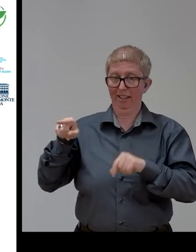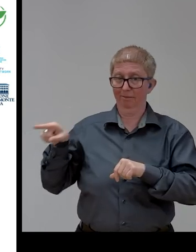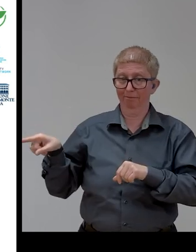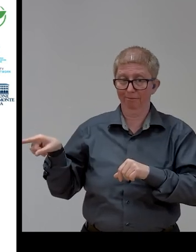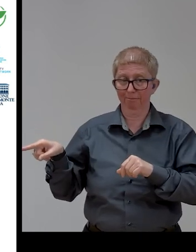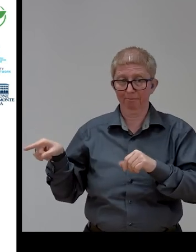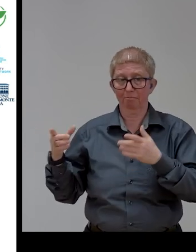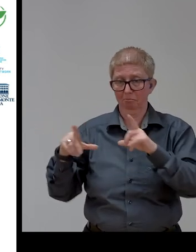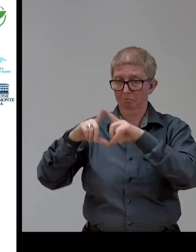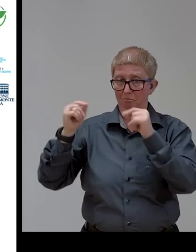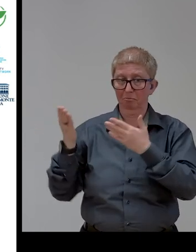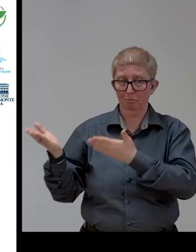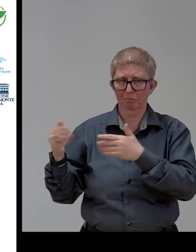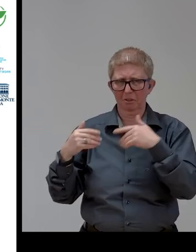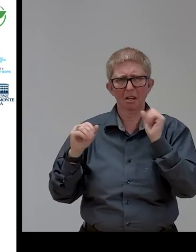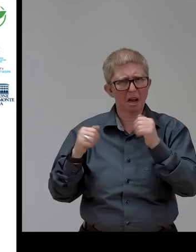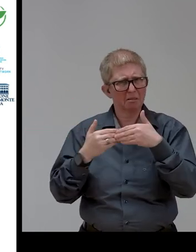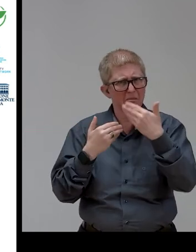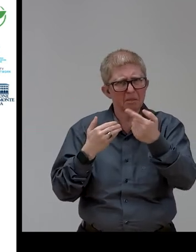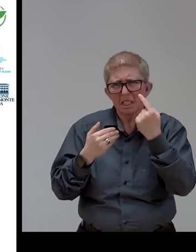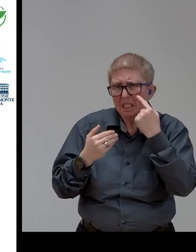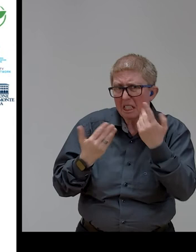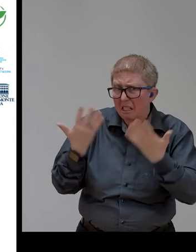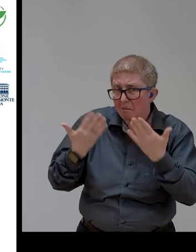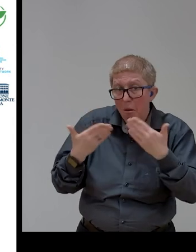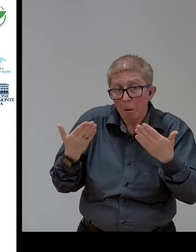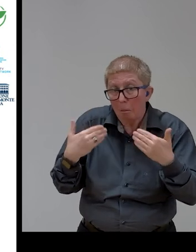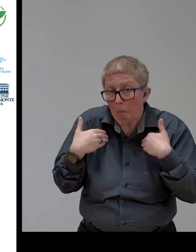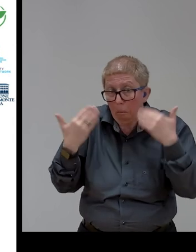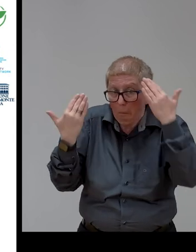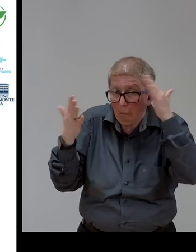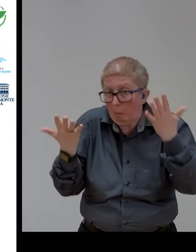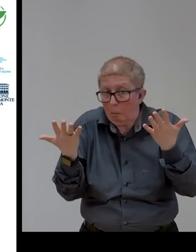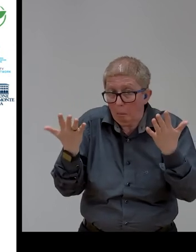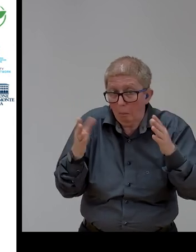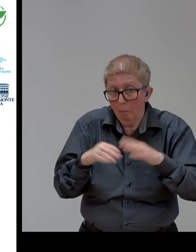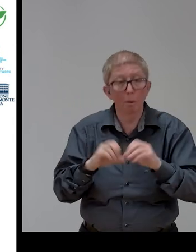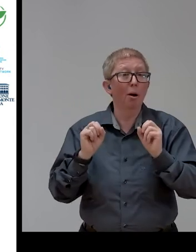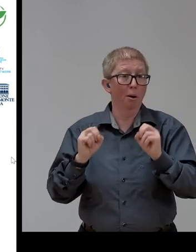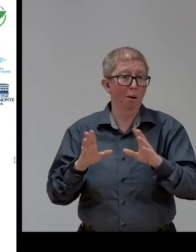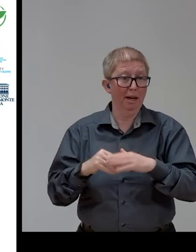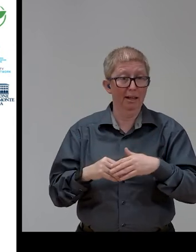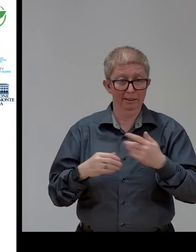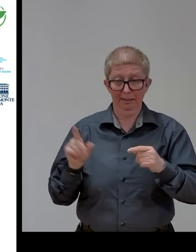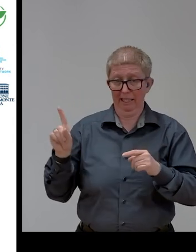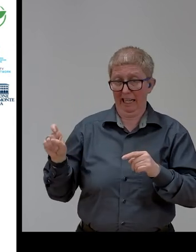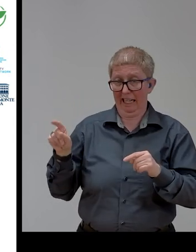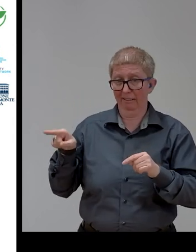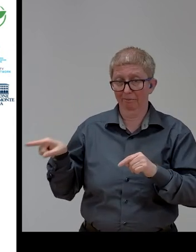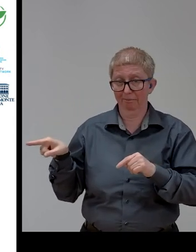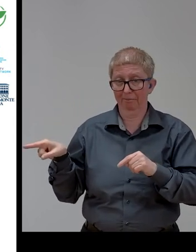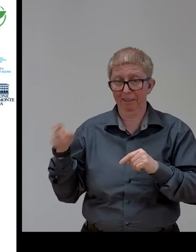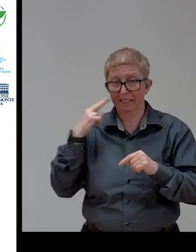the session. I don't know. I'm not sure about that. I'm asking. Anyhow, you can find the link directly on the